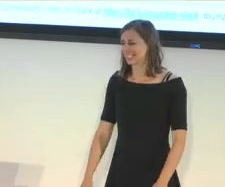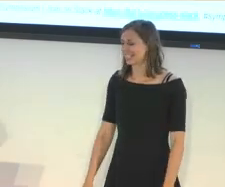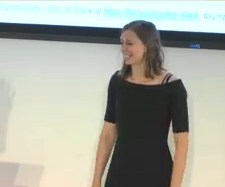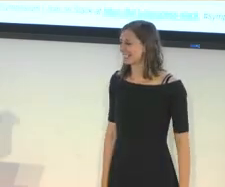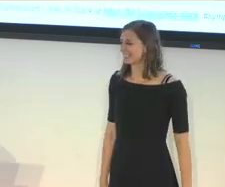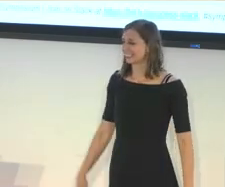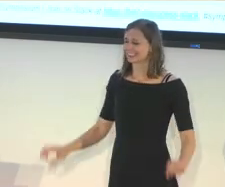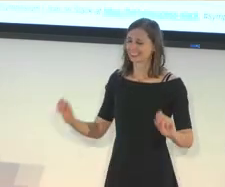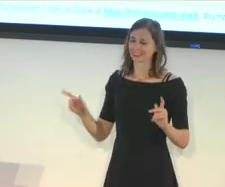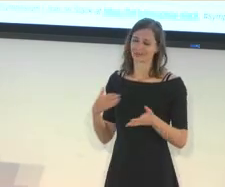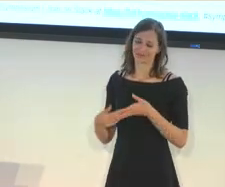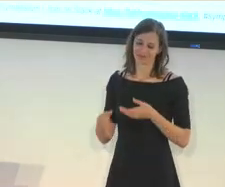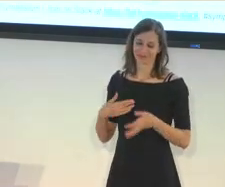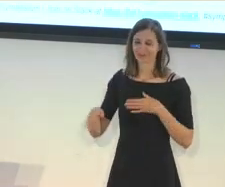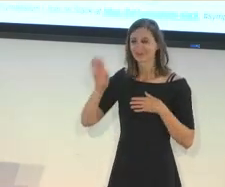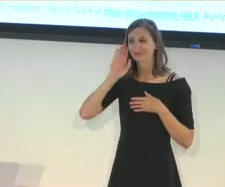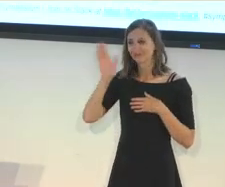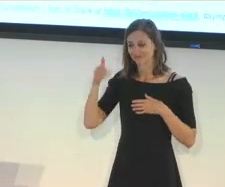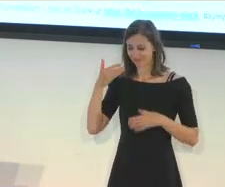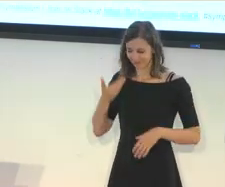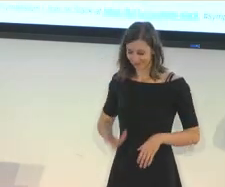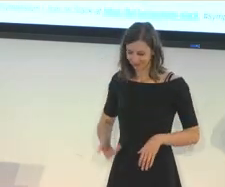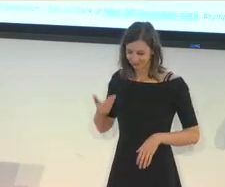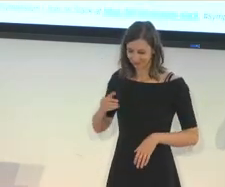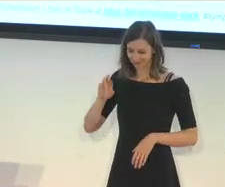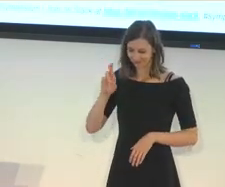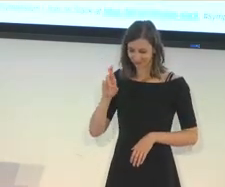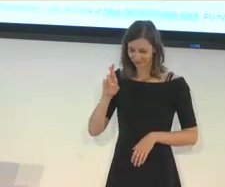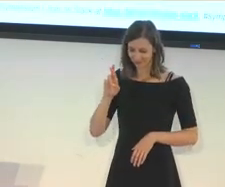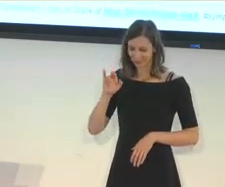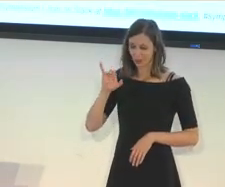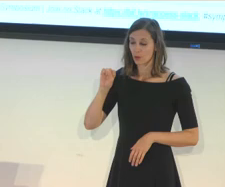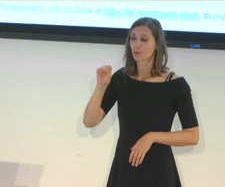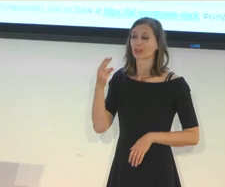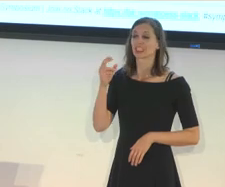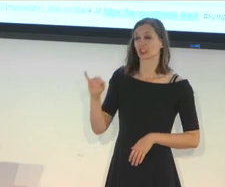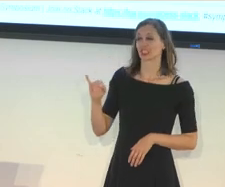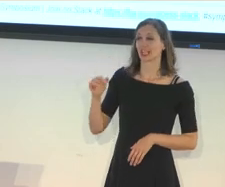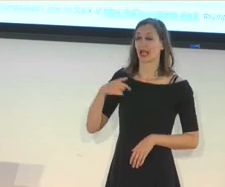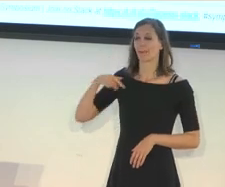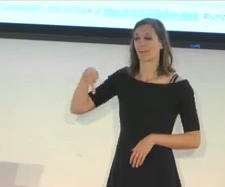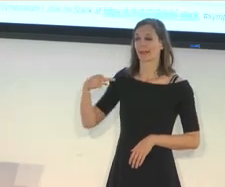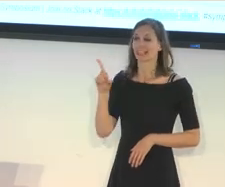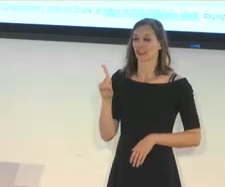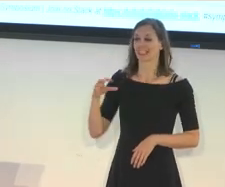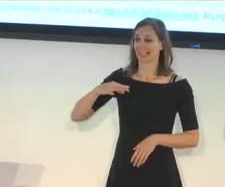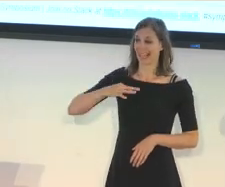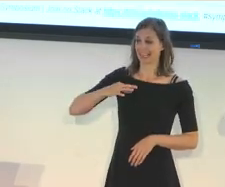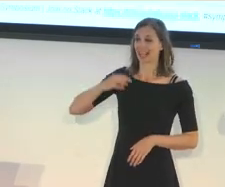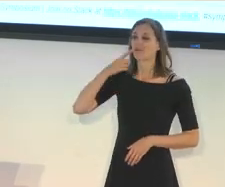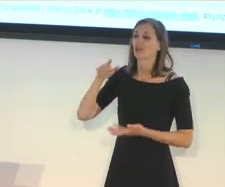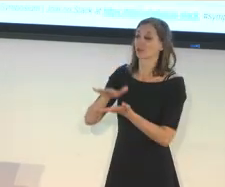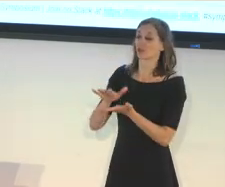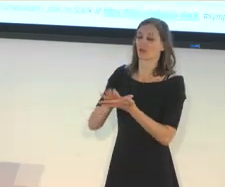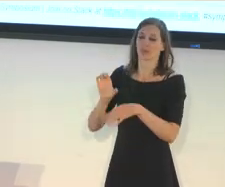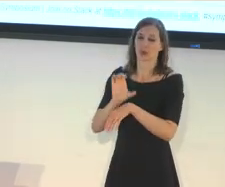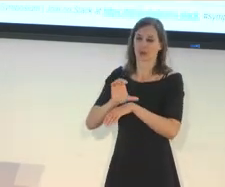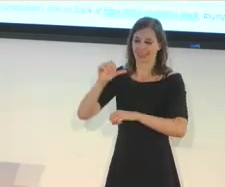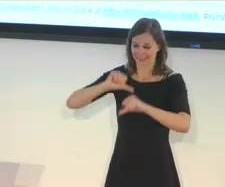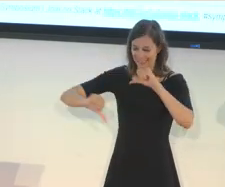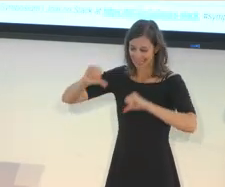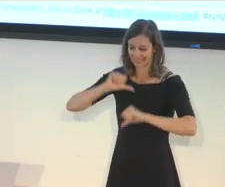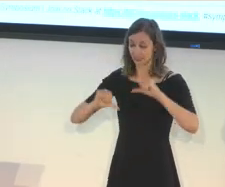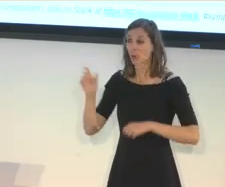So hi, everyone. My name is Hrishi. I'm a PhD candidate in the School of Computer Science at University College